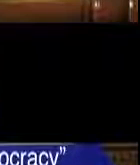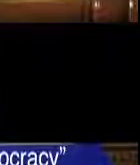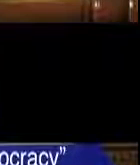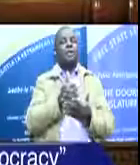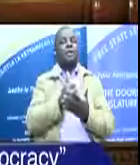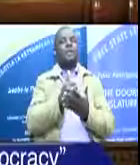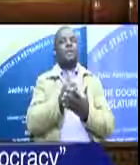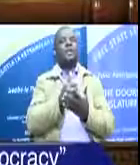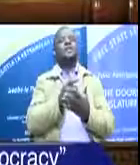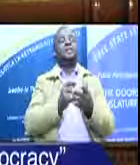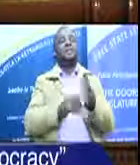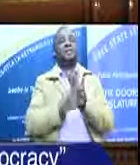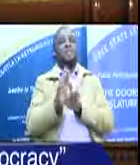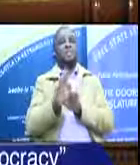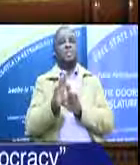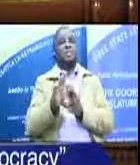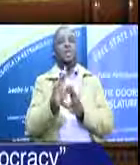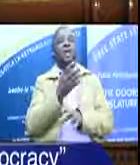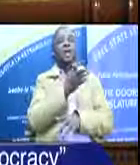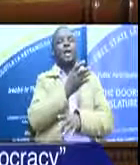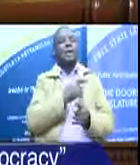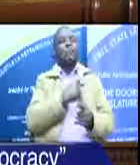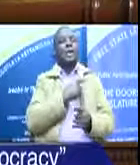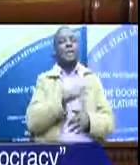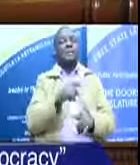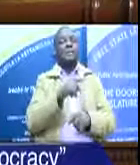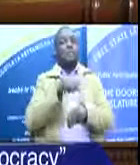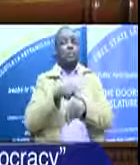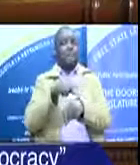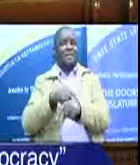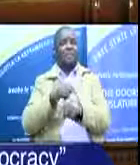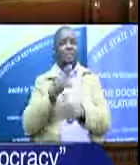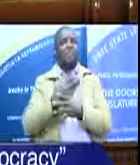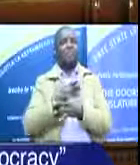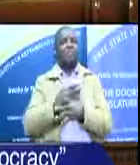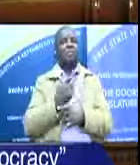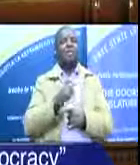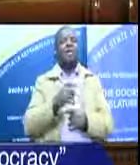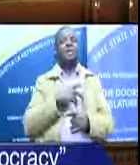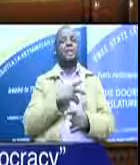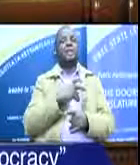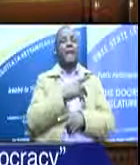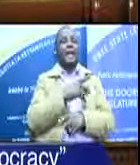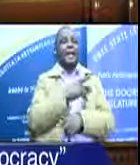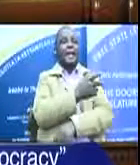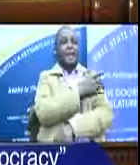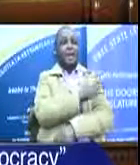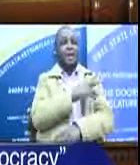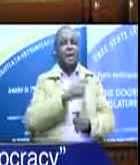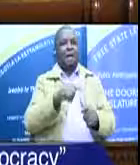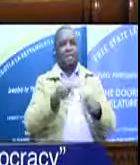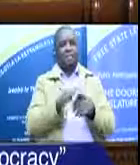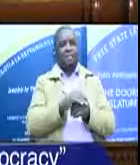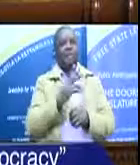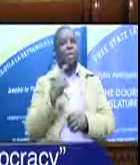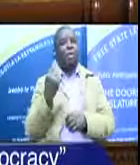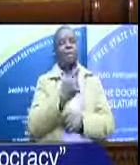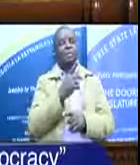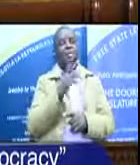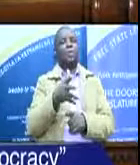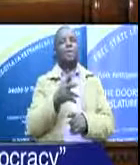enhance clinical efficiency, treatment compliance, and continuity of care at primary health care, all of which will